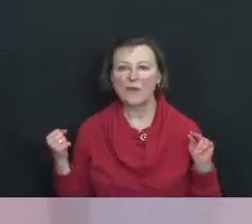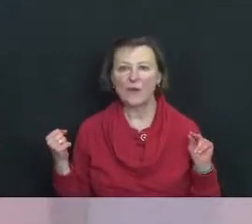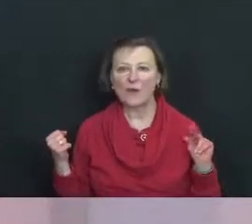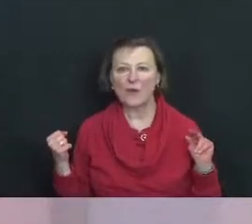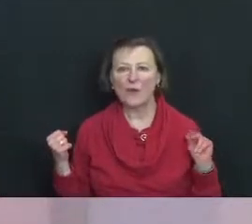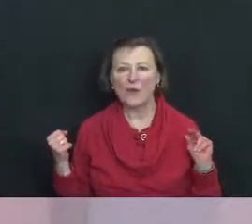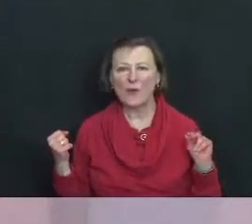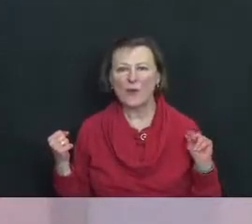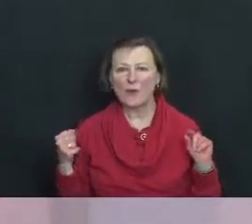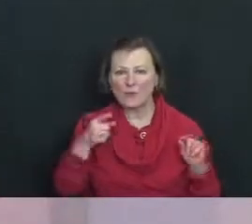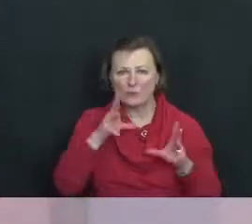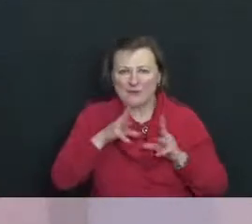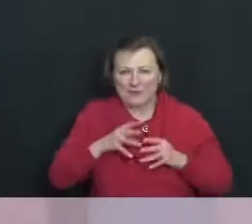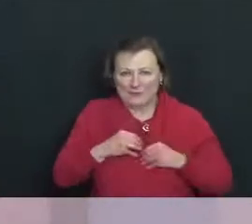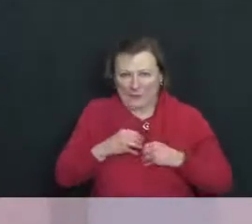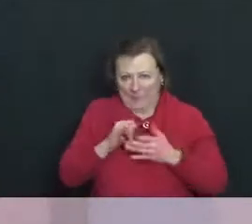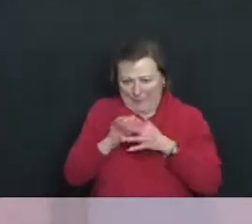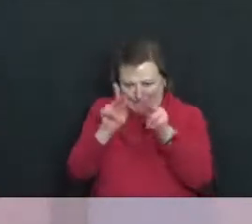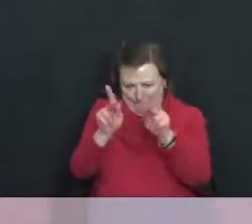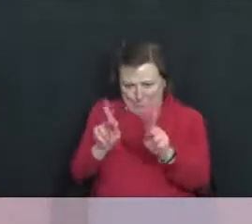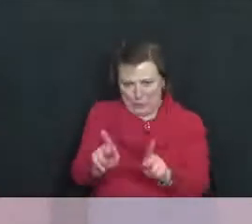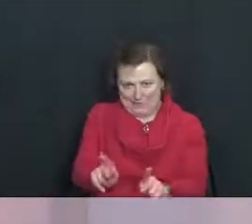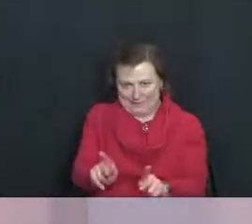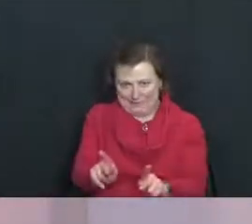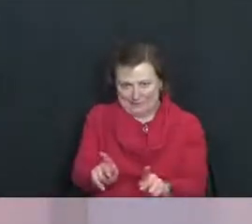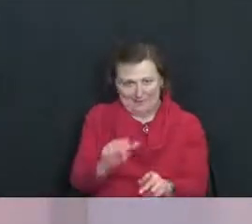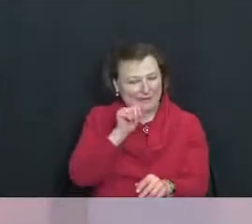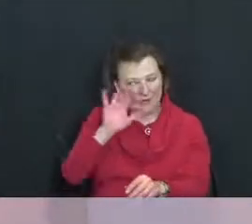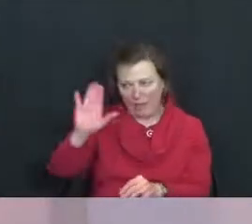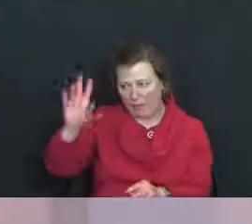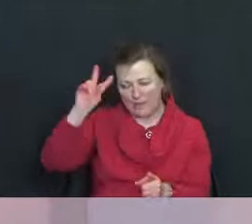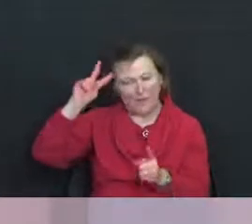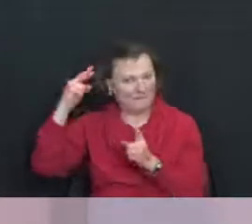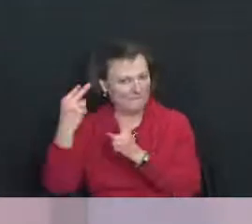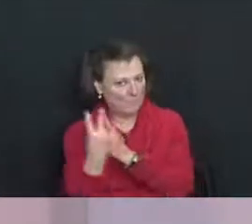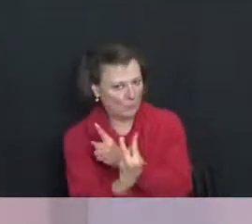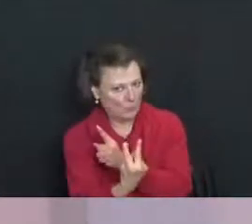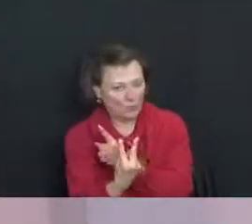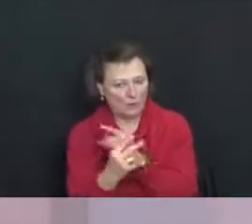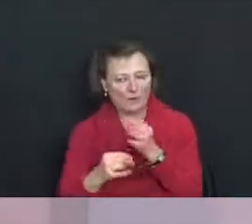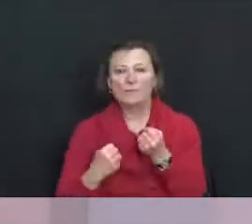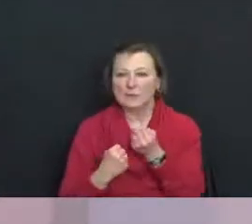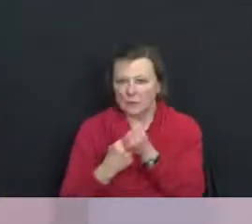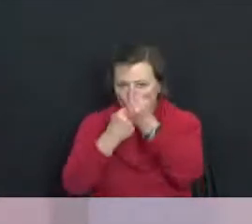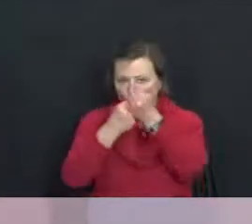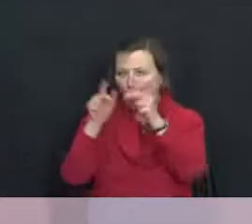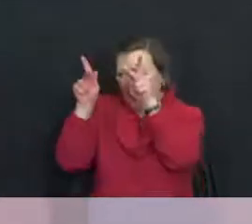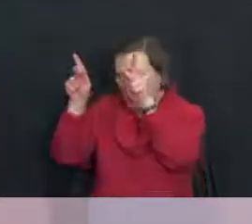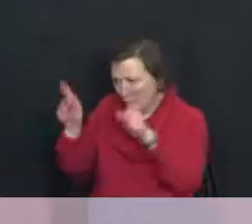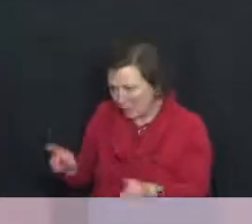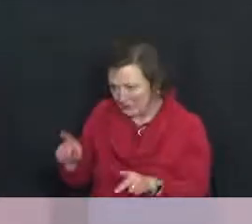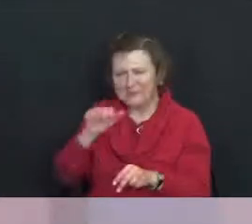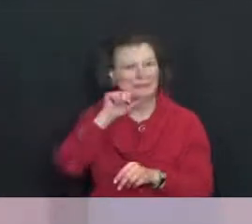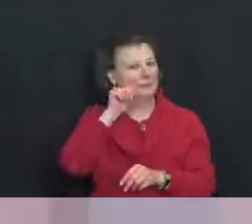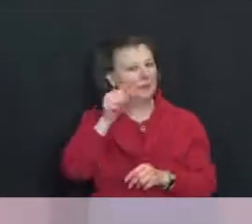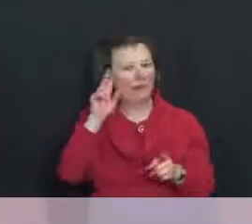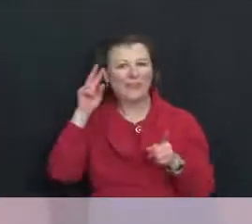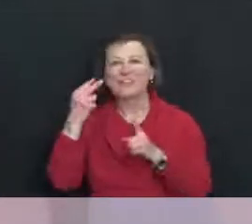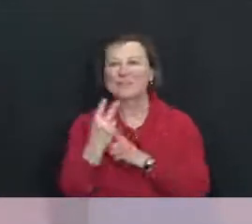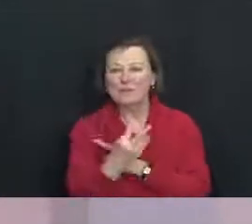You accept the person, not their views. You validate the person, not their views. And